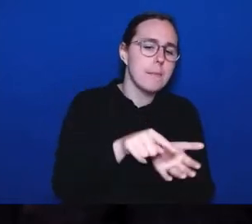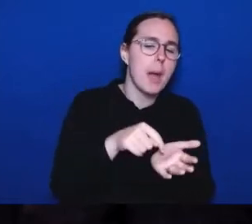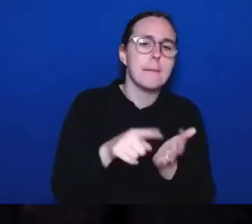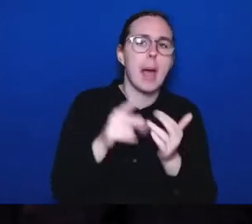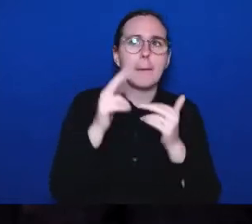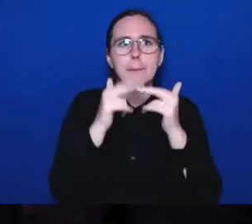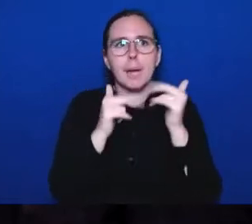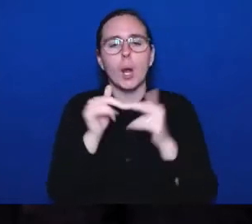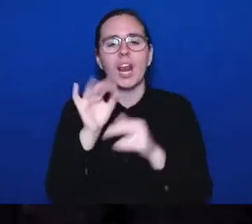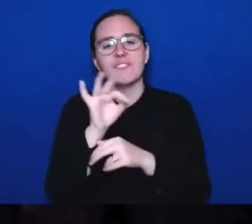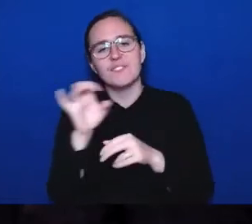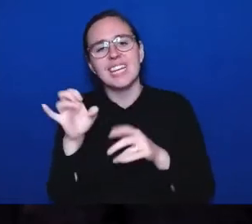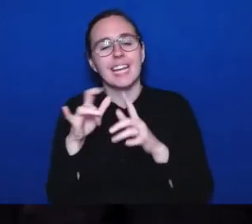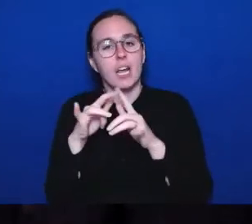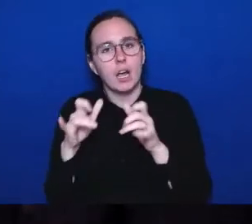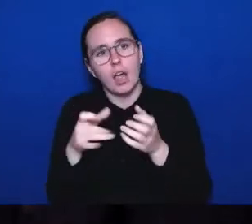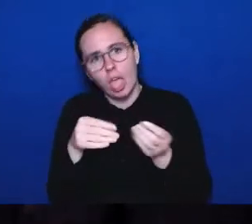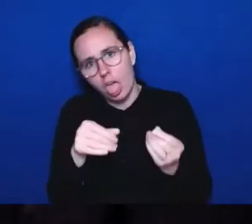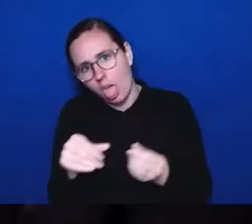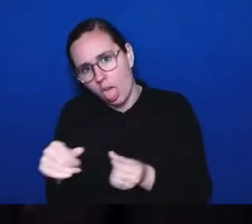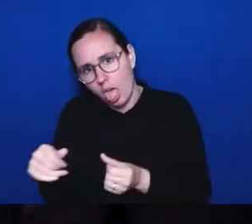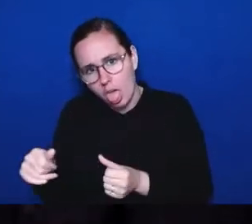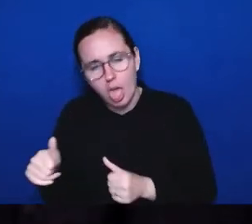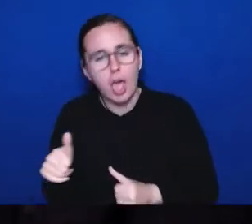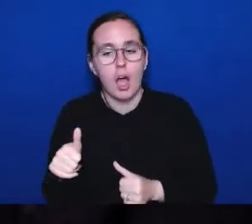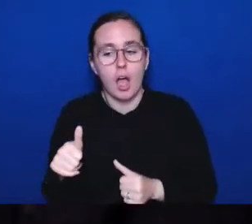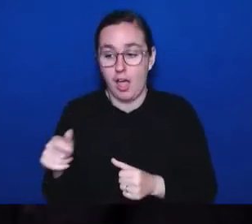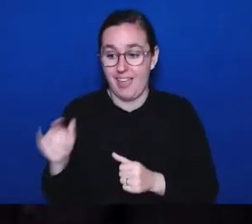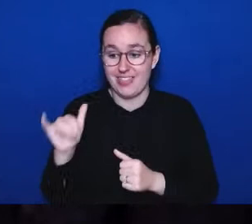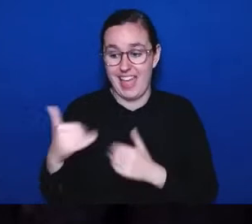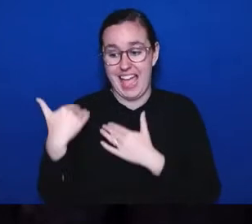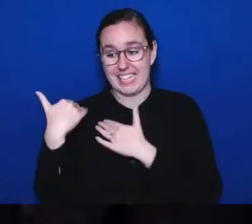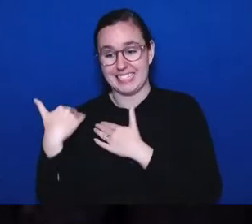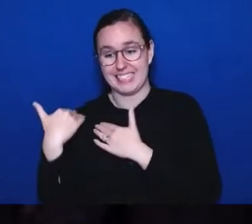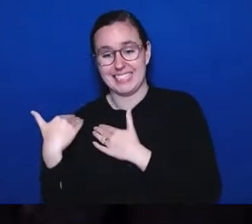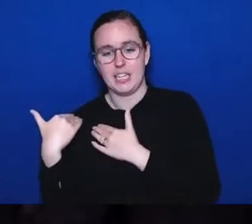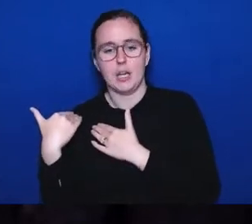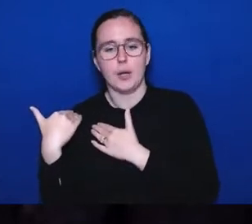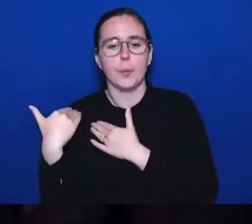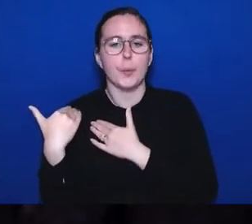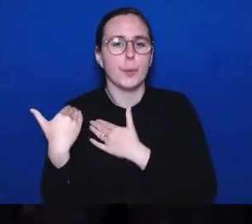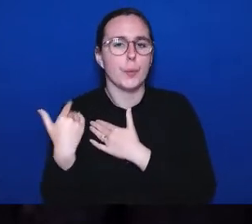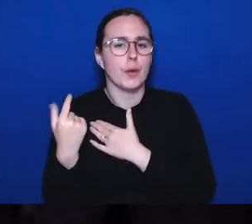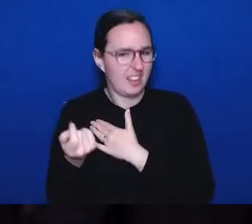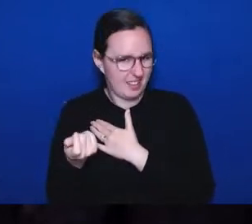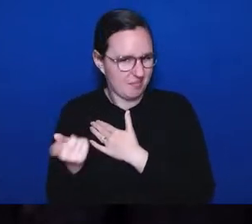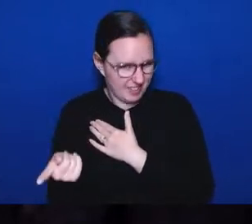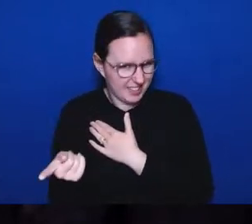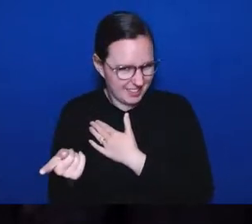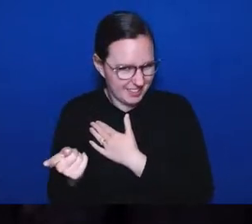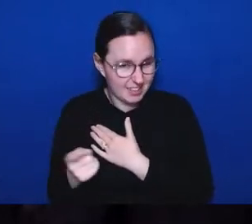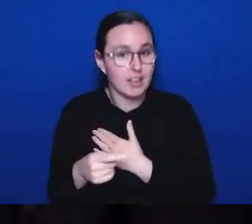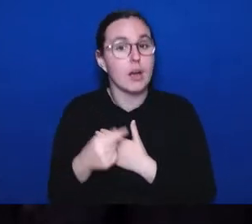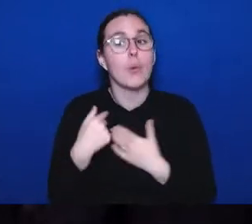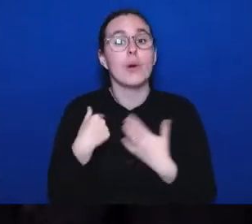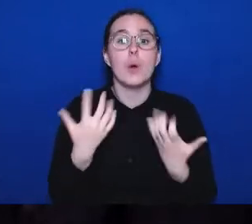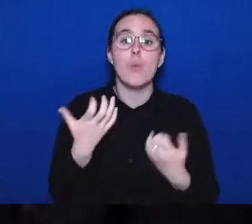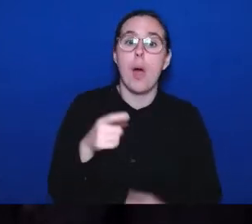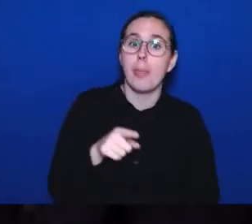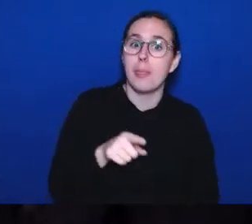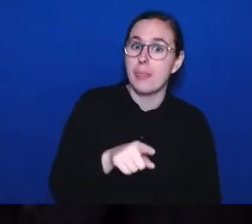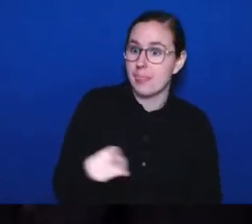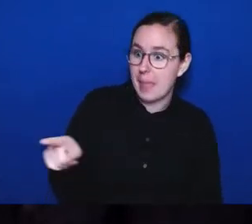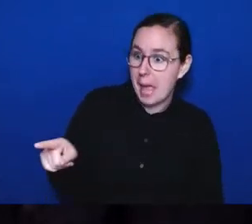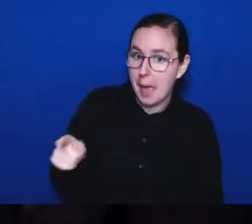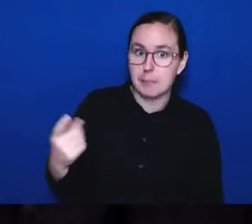robust engagement early summer, and we've been doing that through our divisions of family practice across the province for many years. And I feel